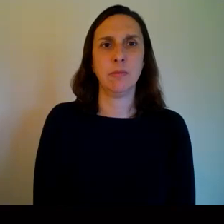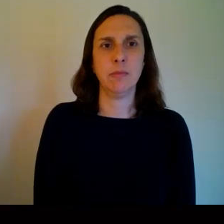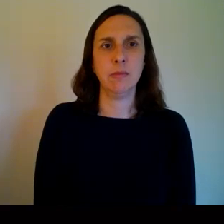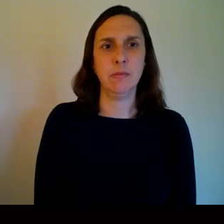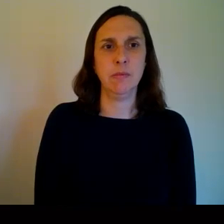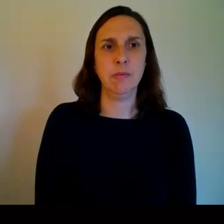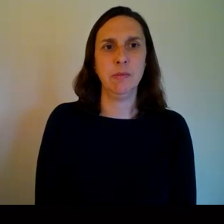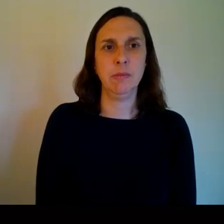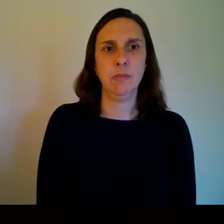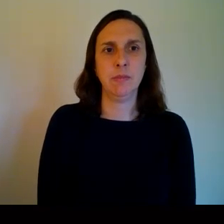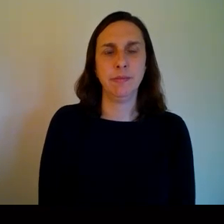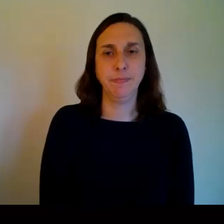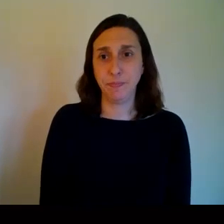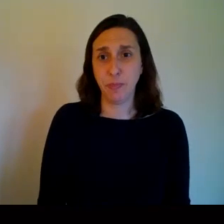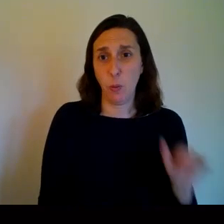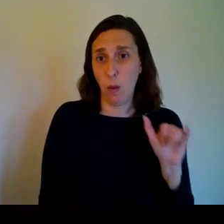of the vertex